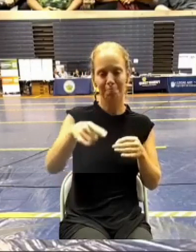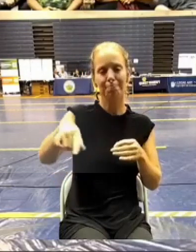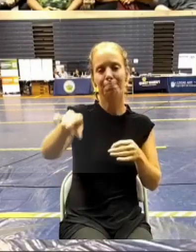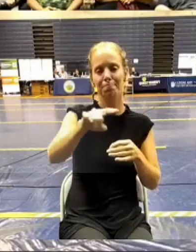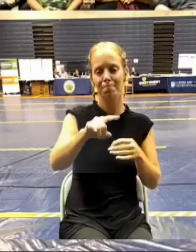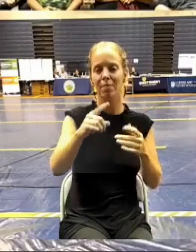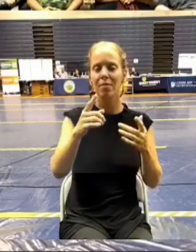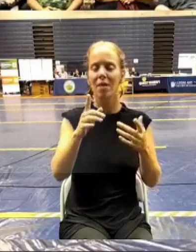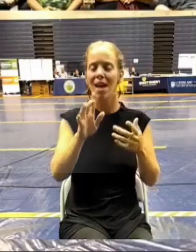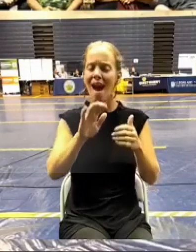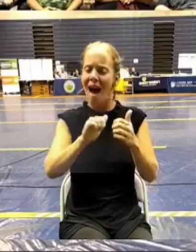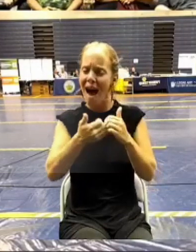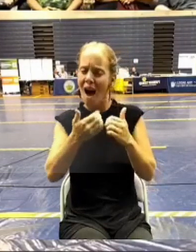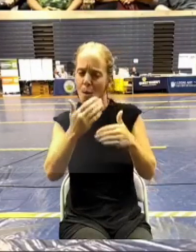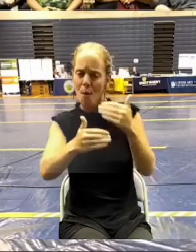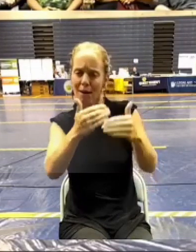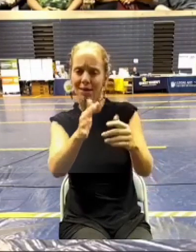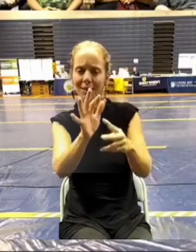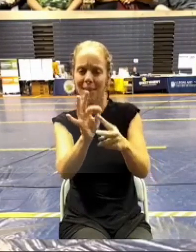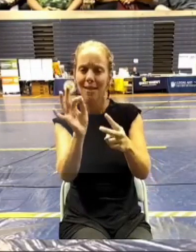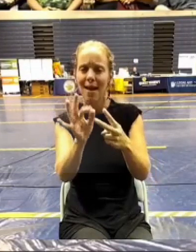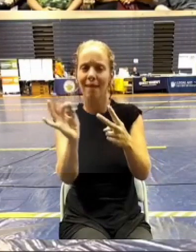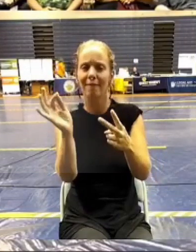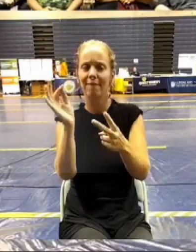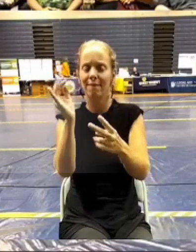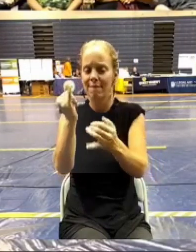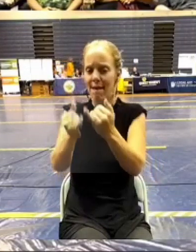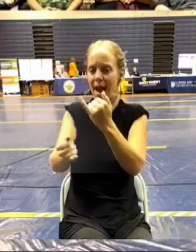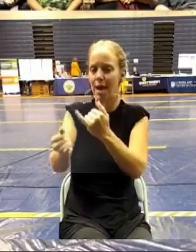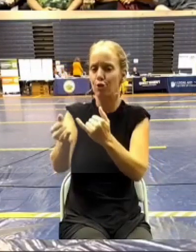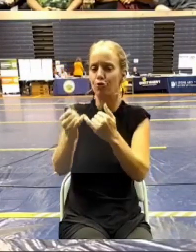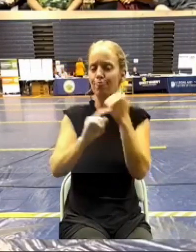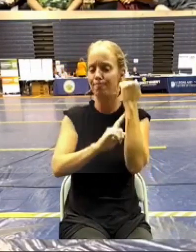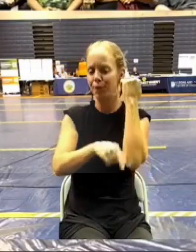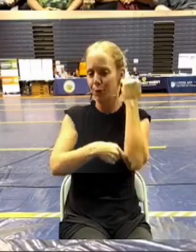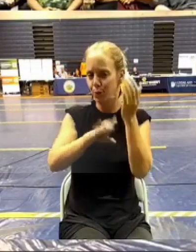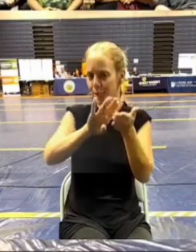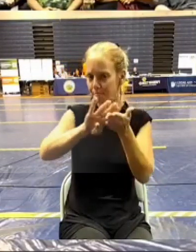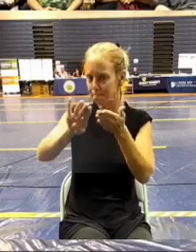the permanent debris site for the Lahaina debris.